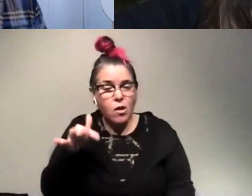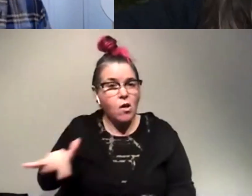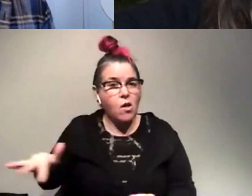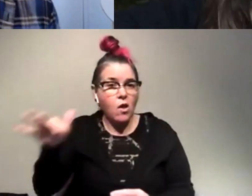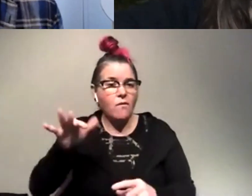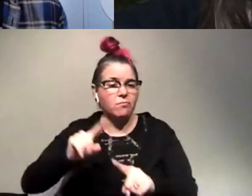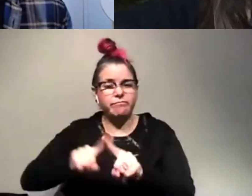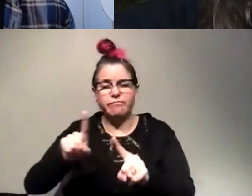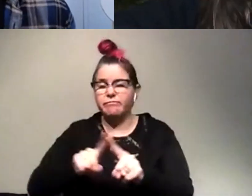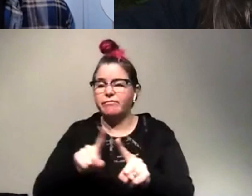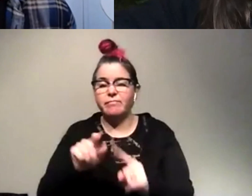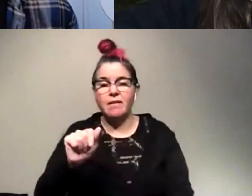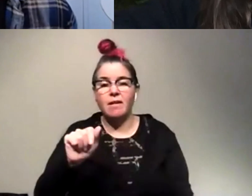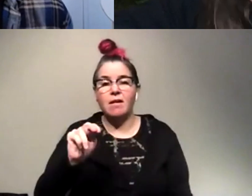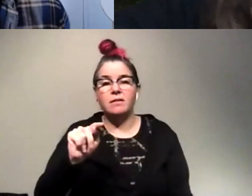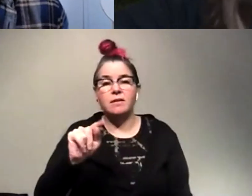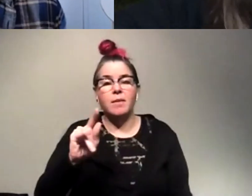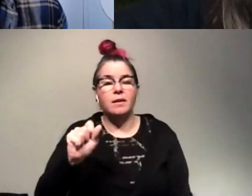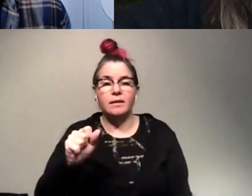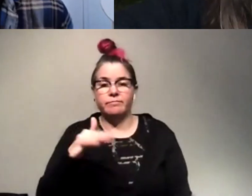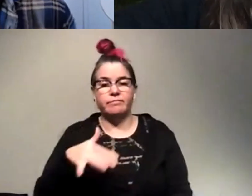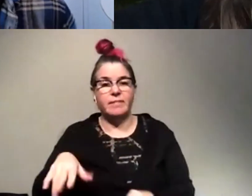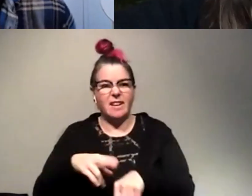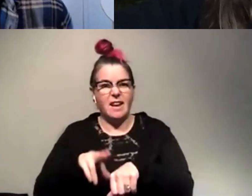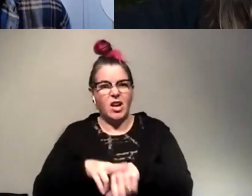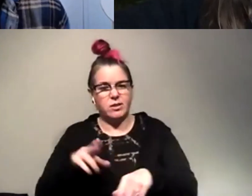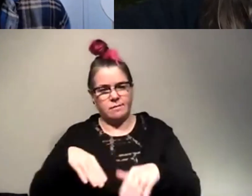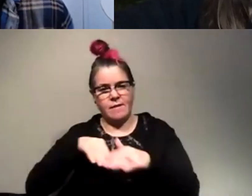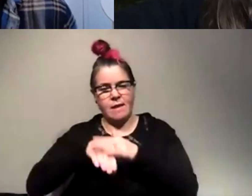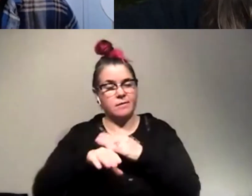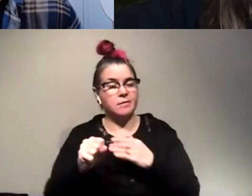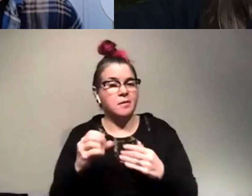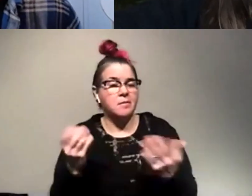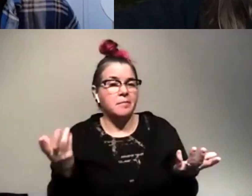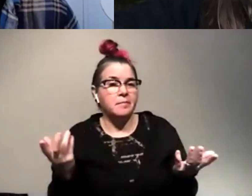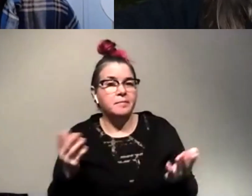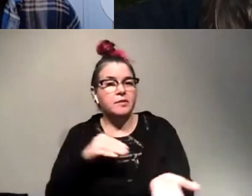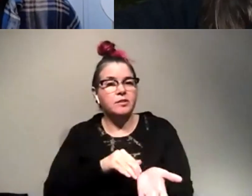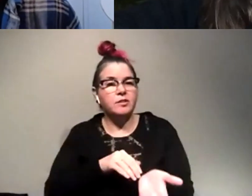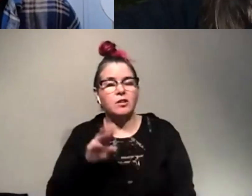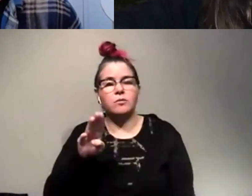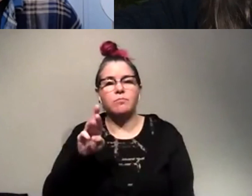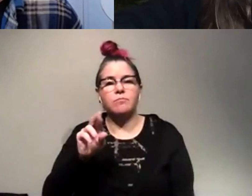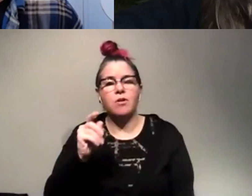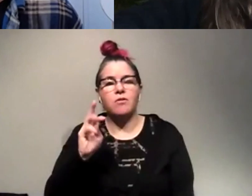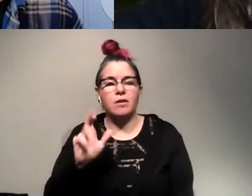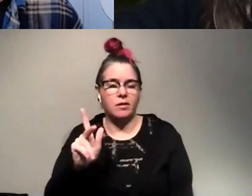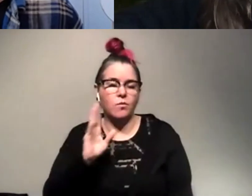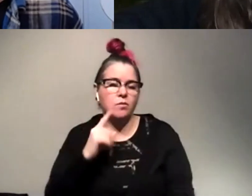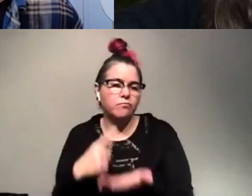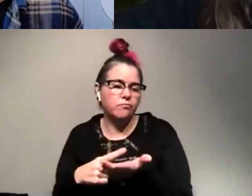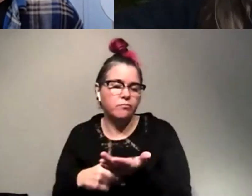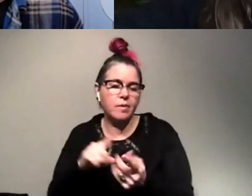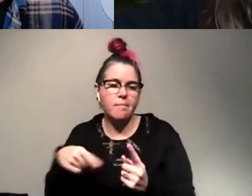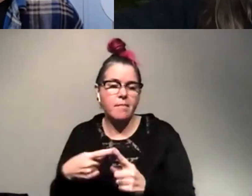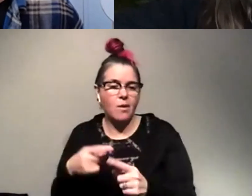many antibiotics that exist in nature that we just haven't accessed yet. And so Dr. Nicole Broderick will be talking with us all about